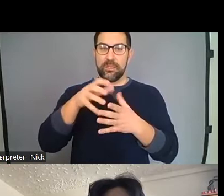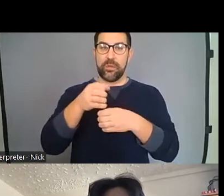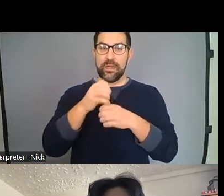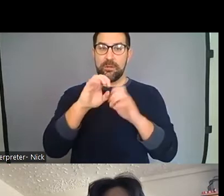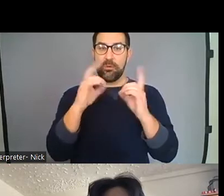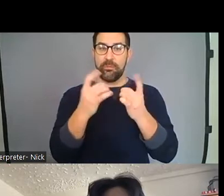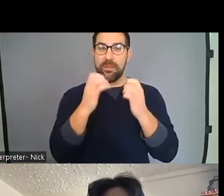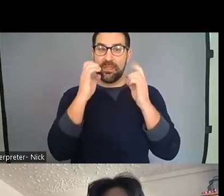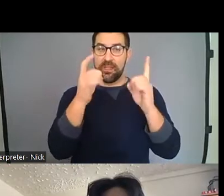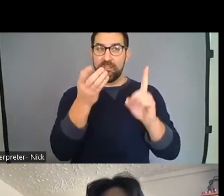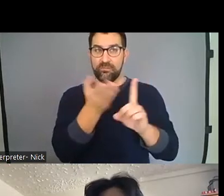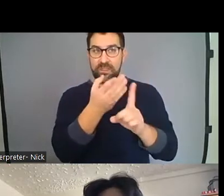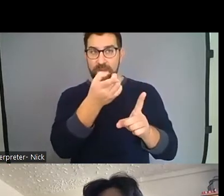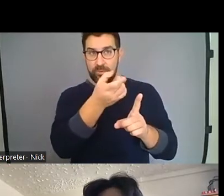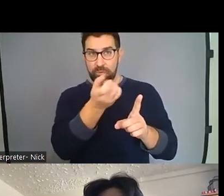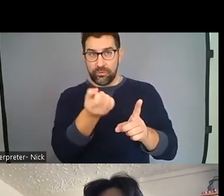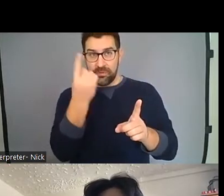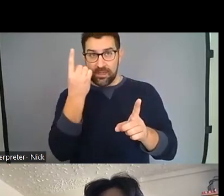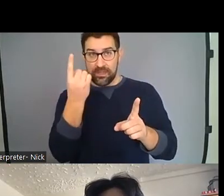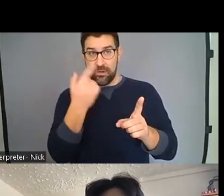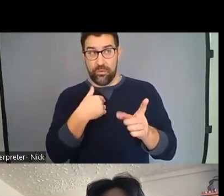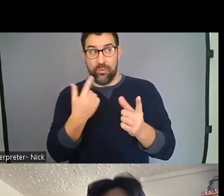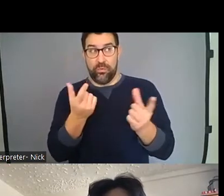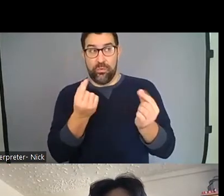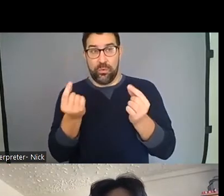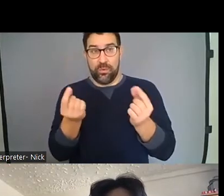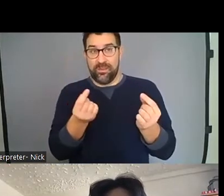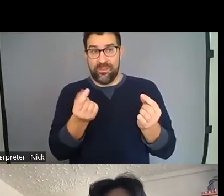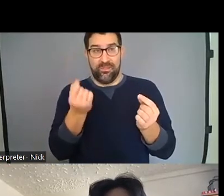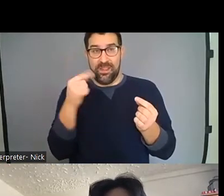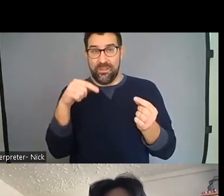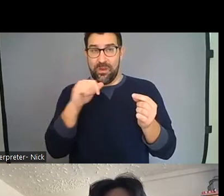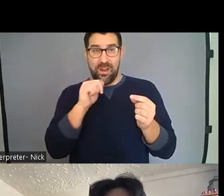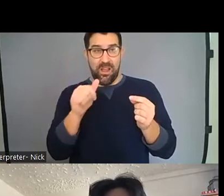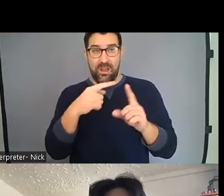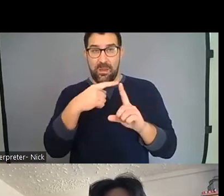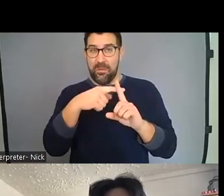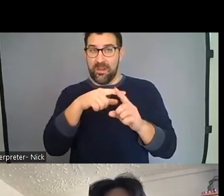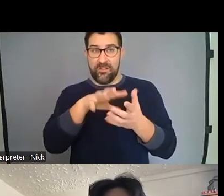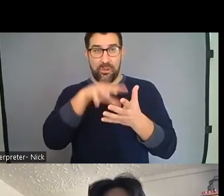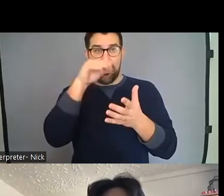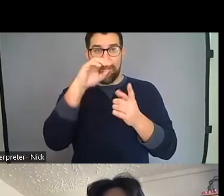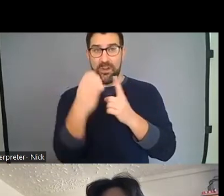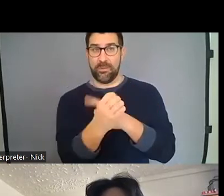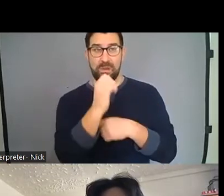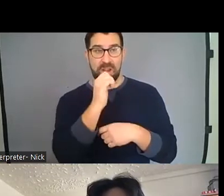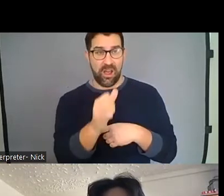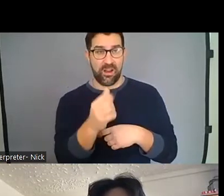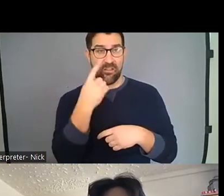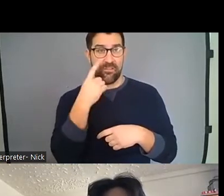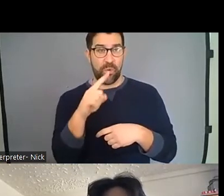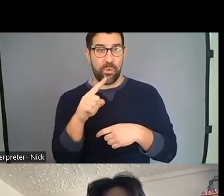Education to understand that what we were going through was not a positive learning environment for